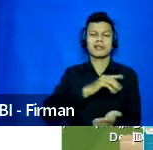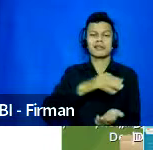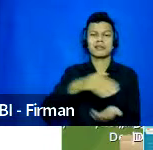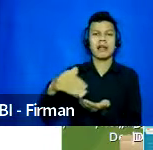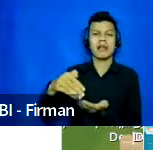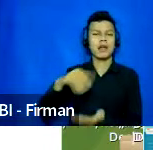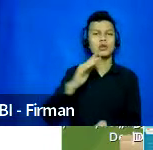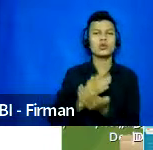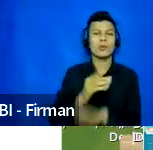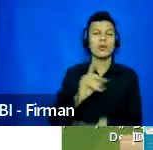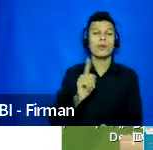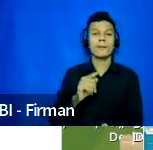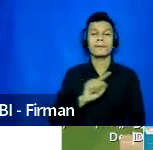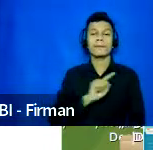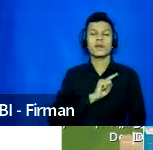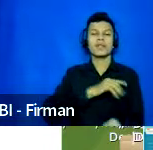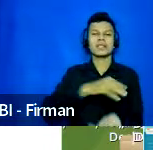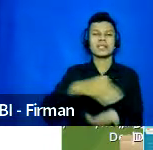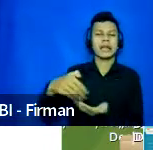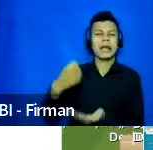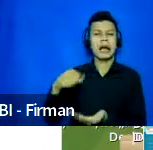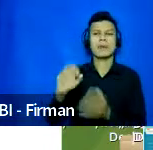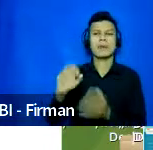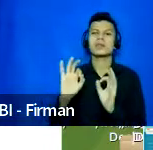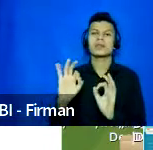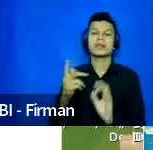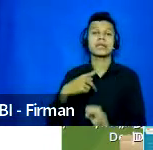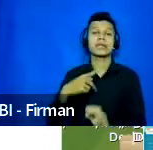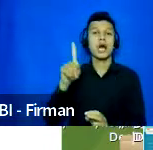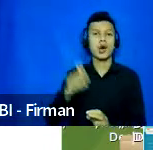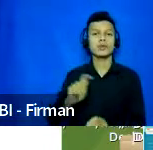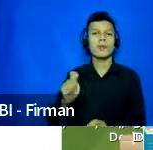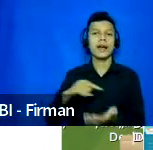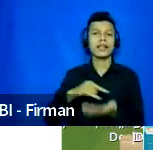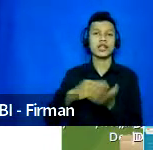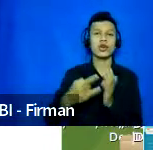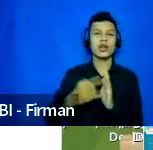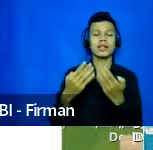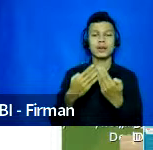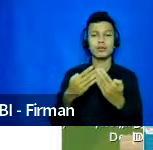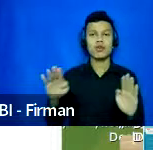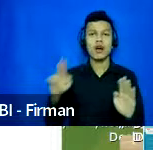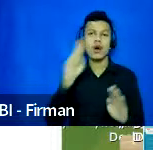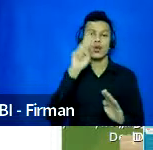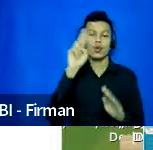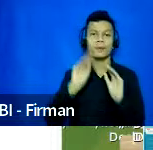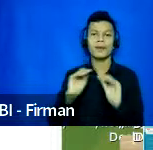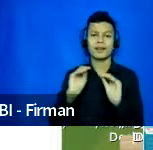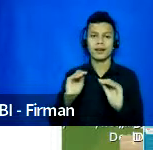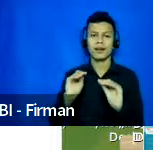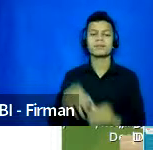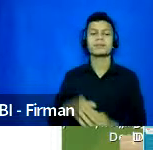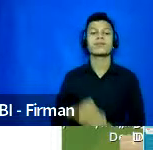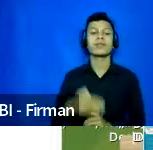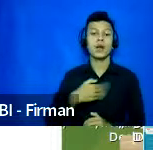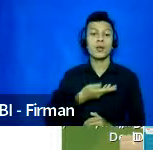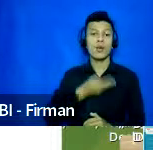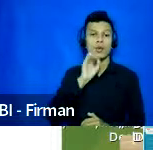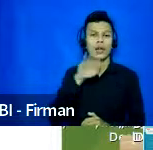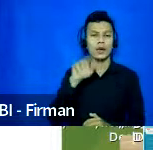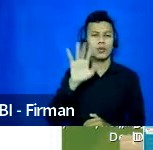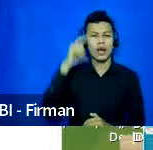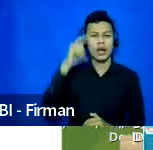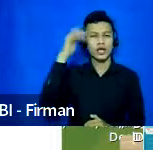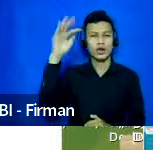say that free and open technologies has to be mandated in education. What I'm saying is not only theoretical. In India, for example, the